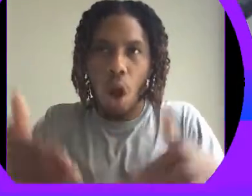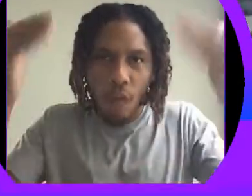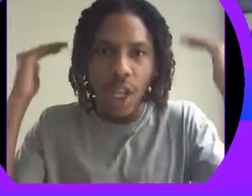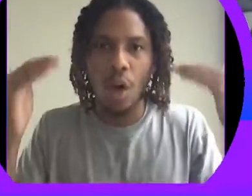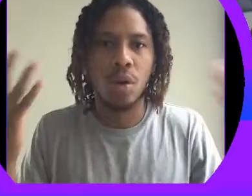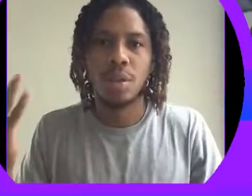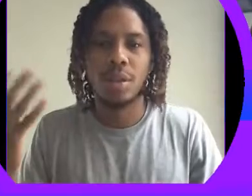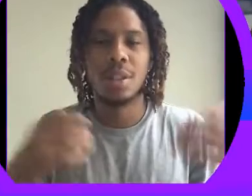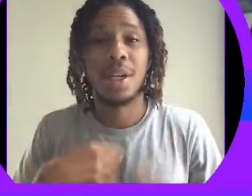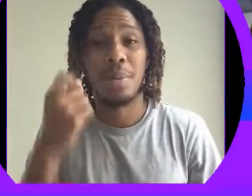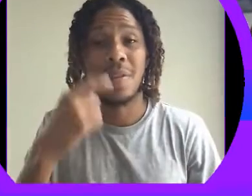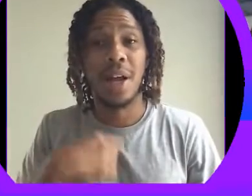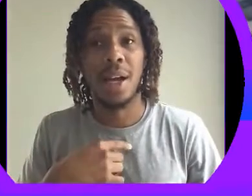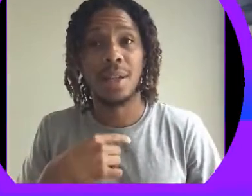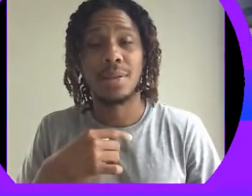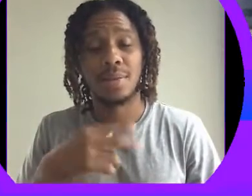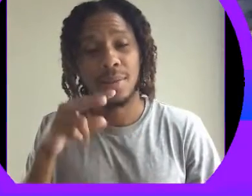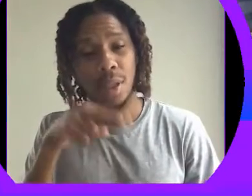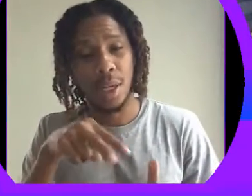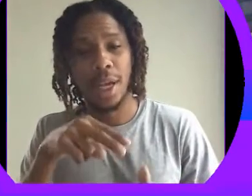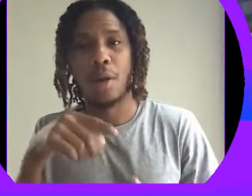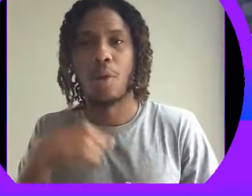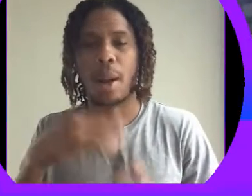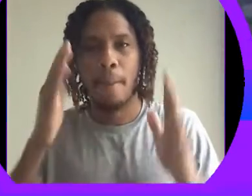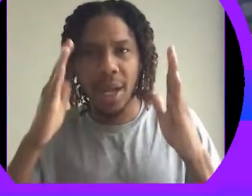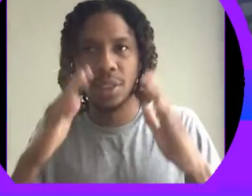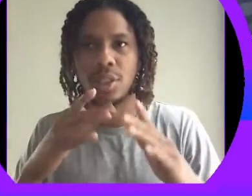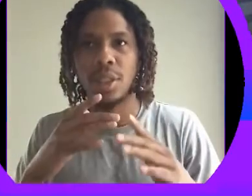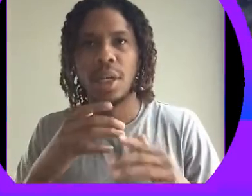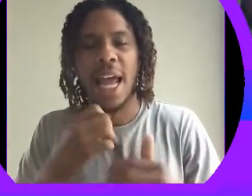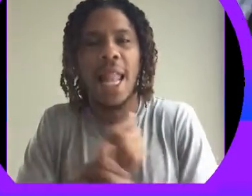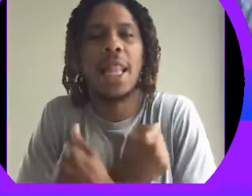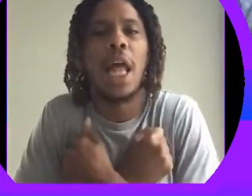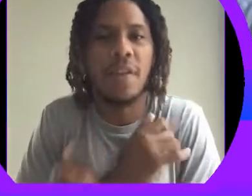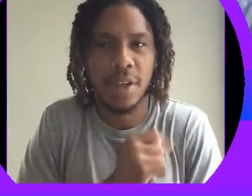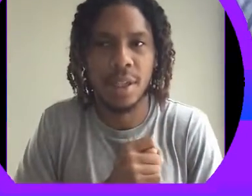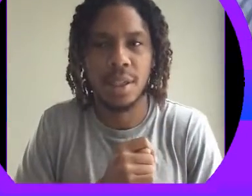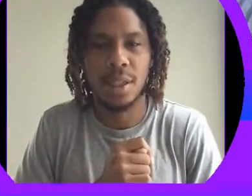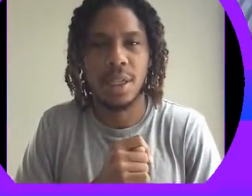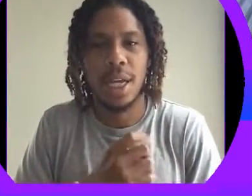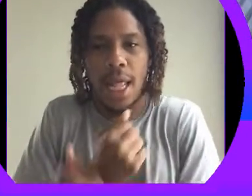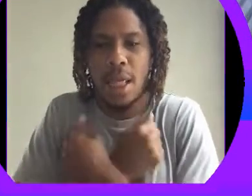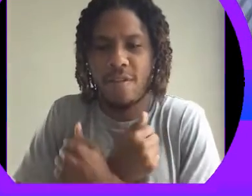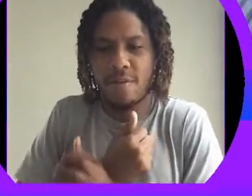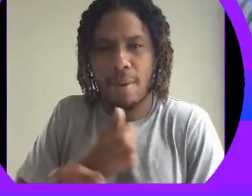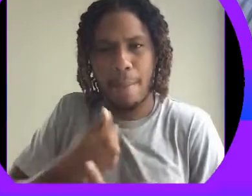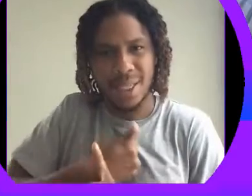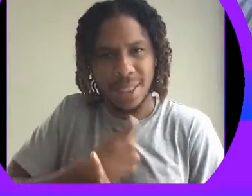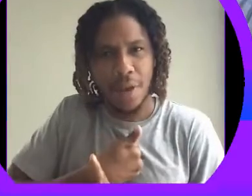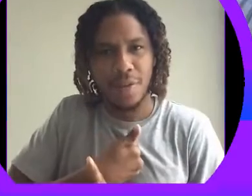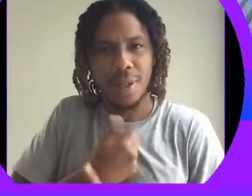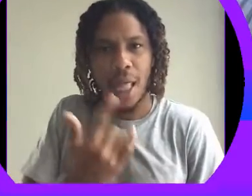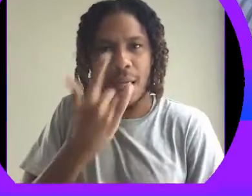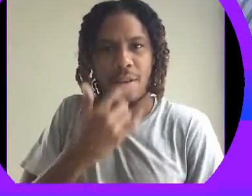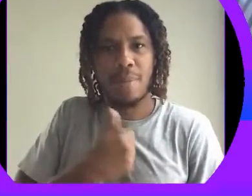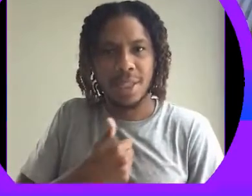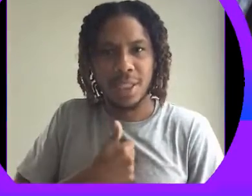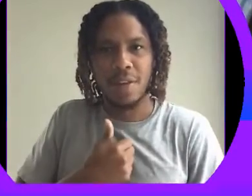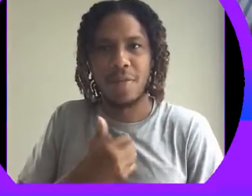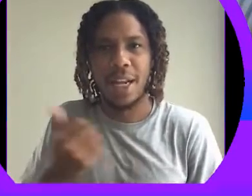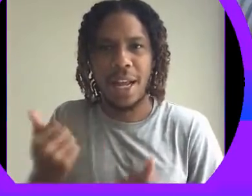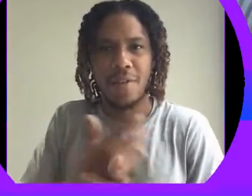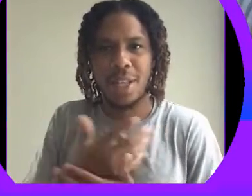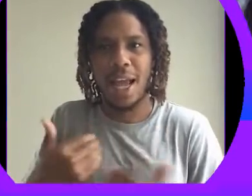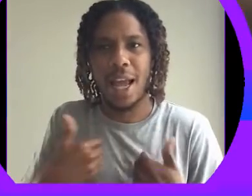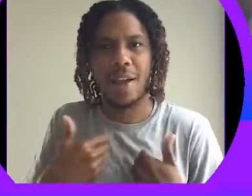if I learn to love what I'm actually paying attention to and love myself for what I bring to